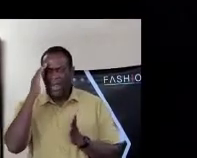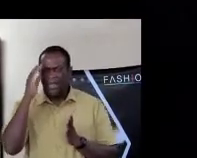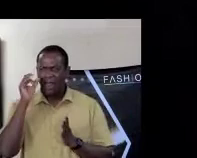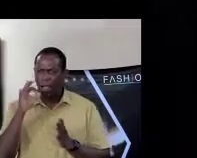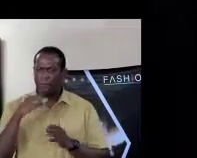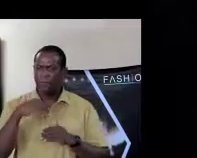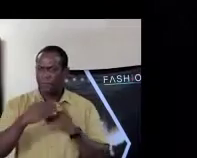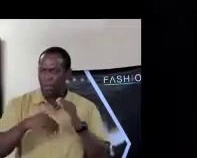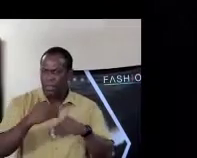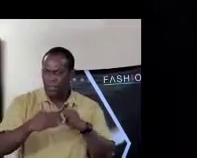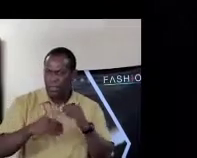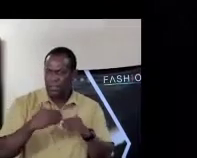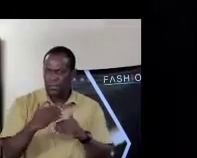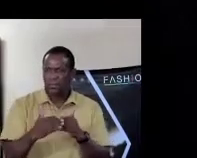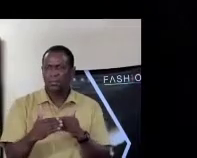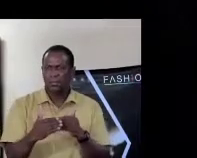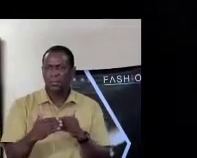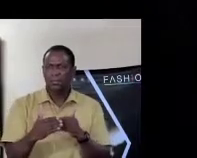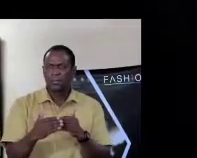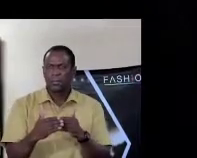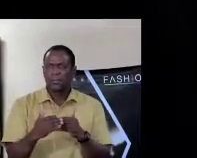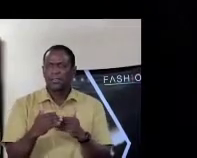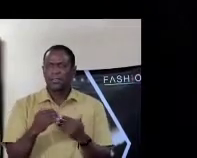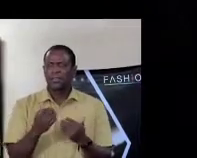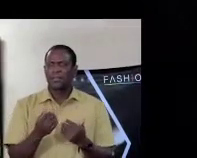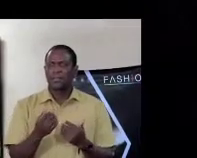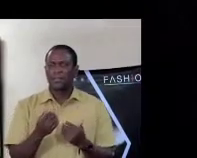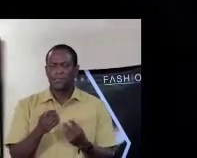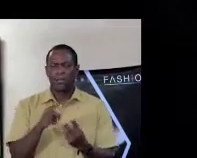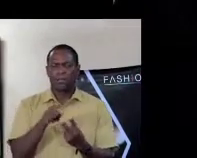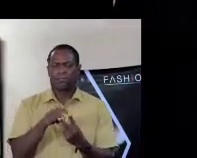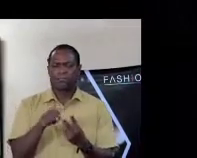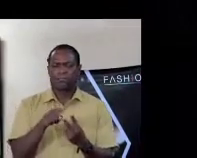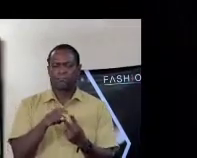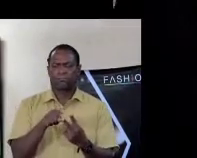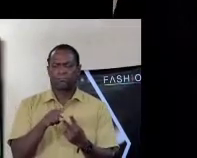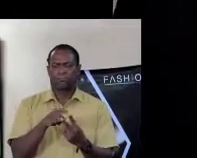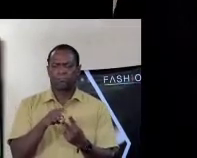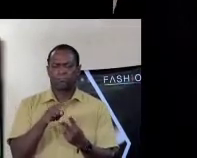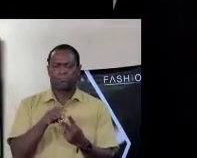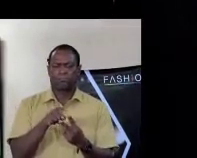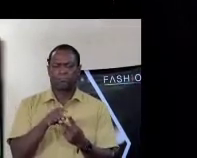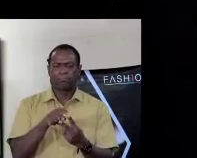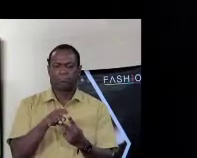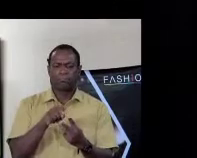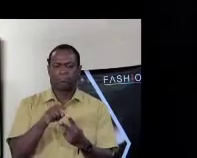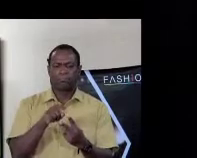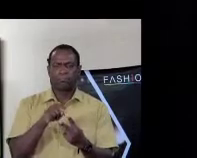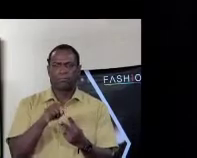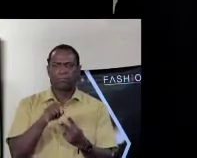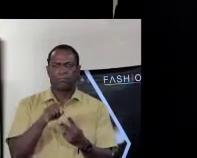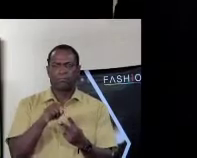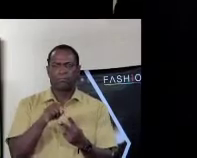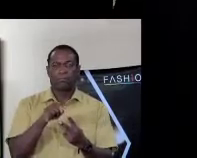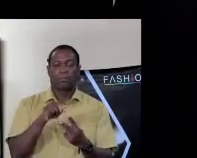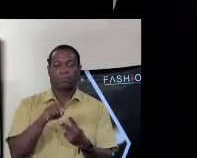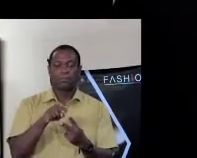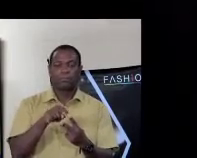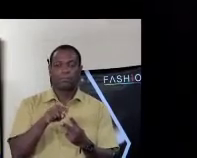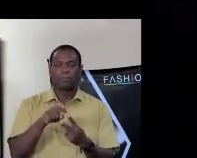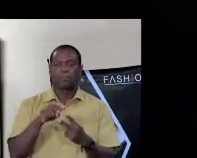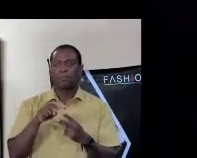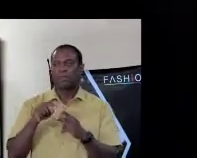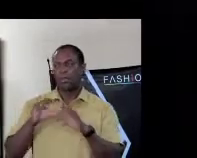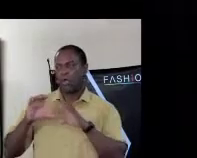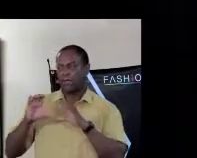process is twofold sometimes, because your conversation and your pitch to a buyer and